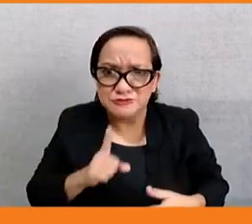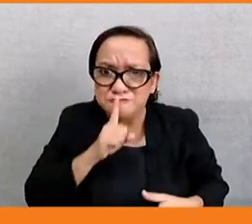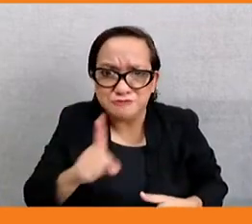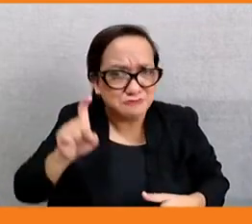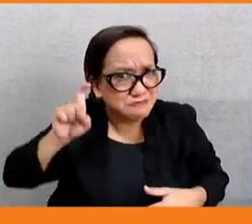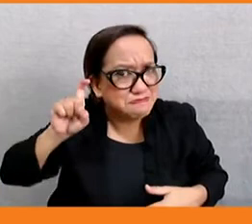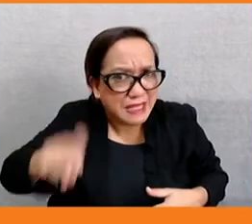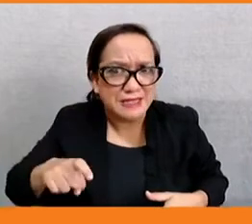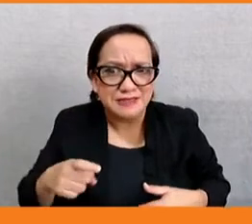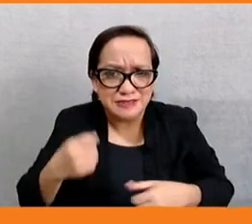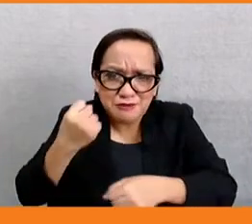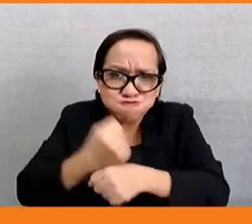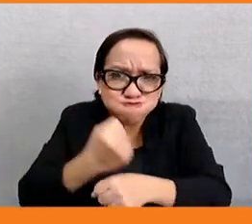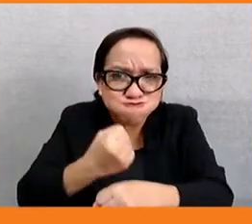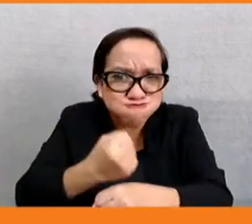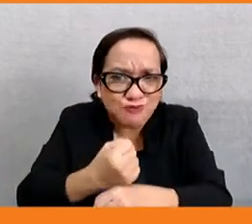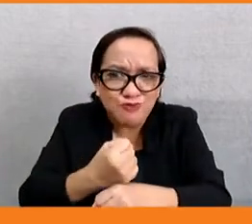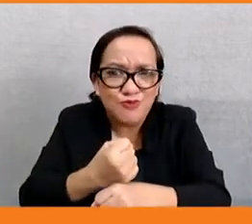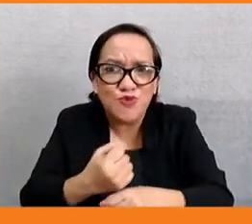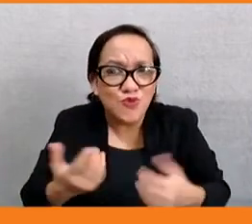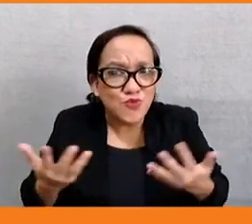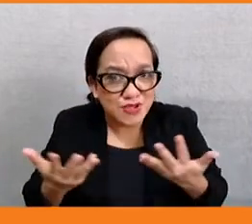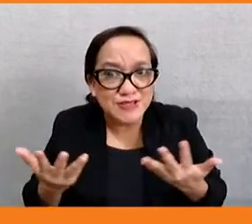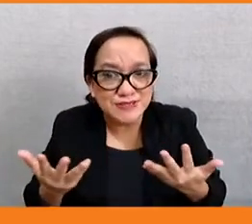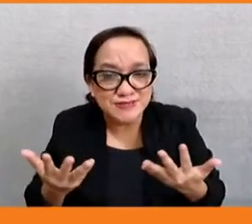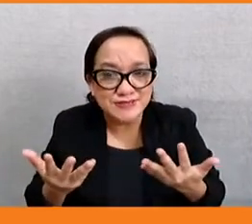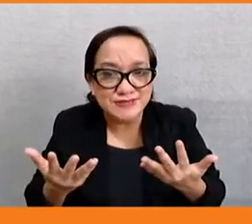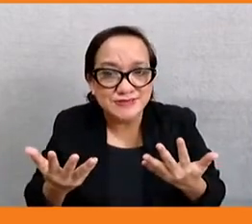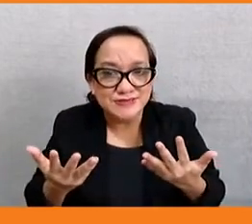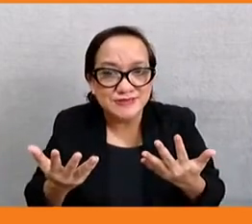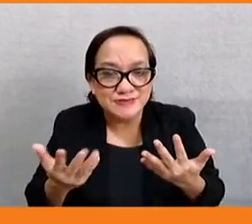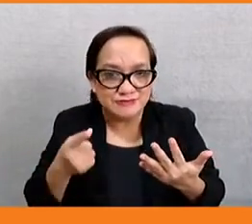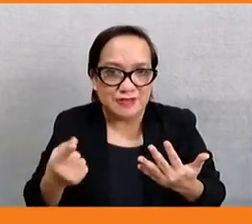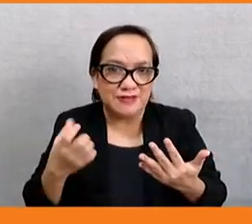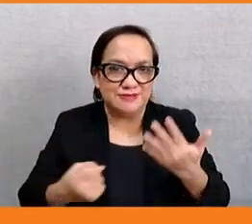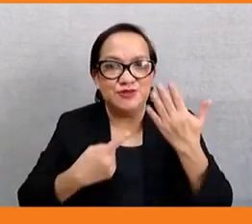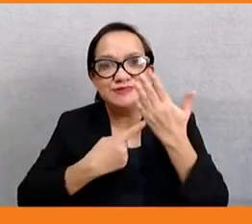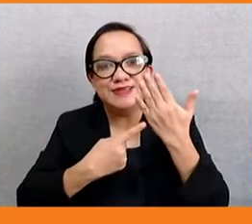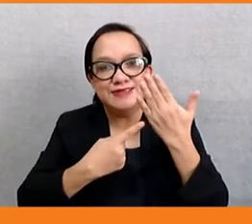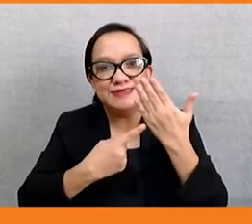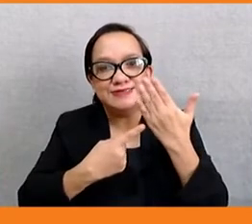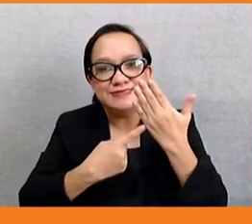by using digital technology and so on. So I am of a view that,